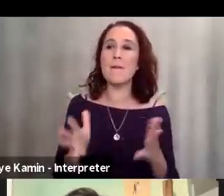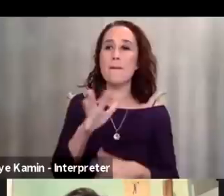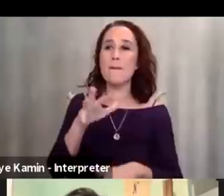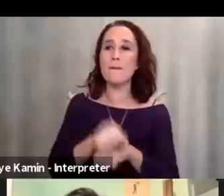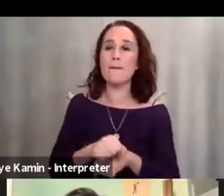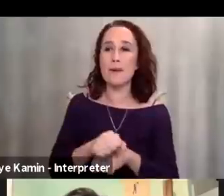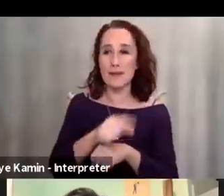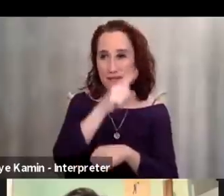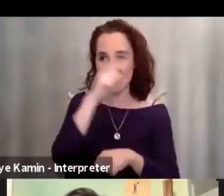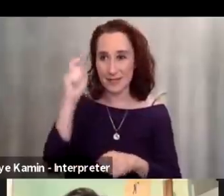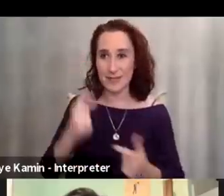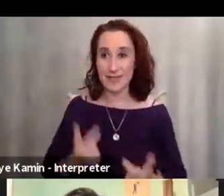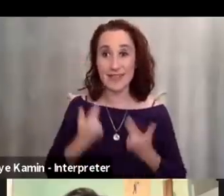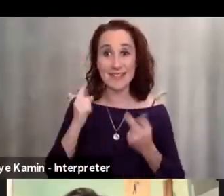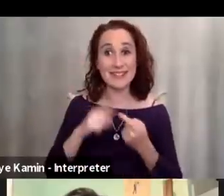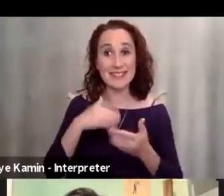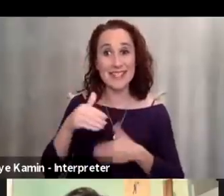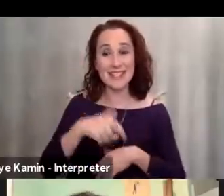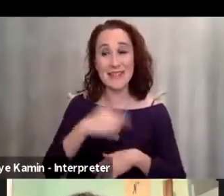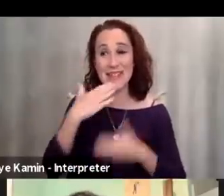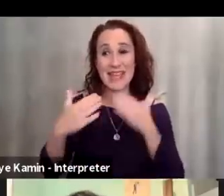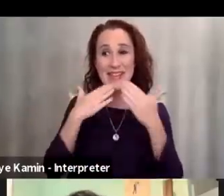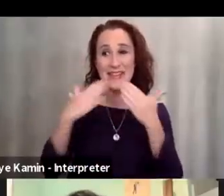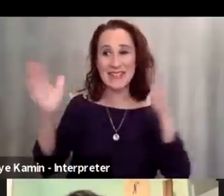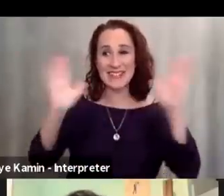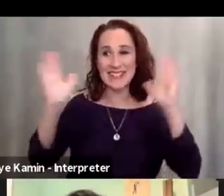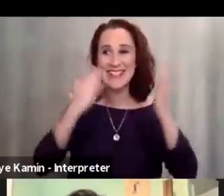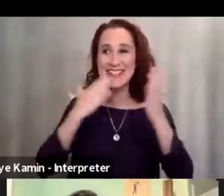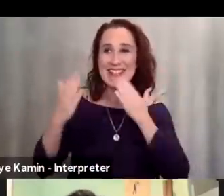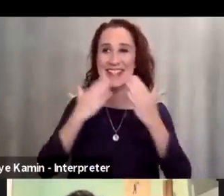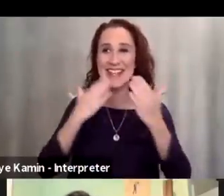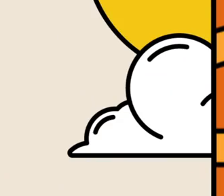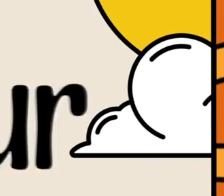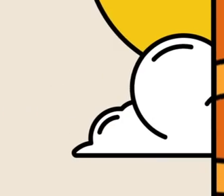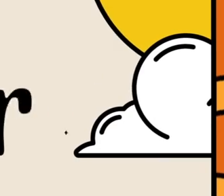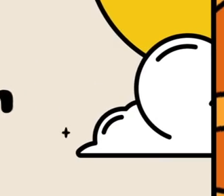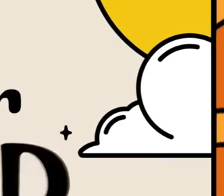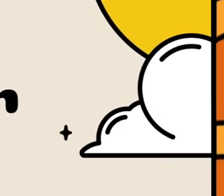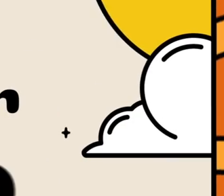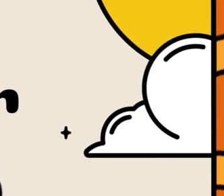Until next time, thank you. Thank you, Jessica.